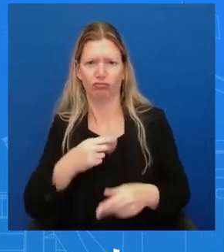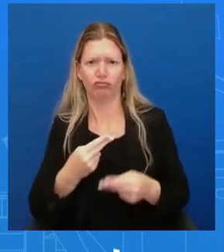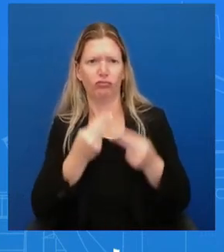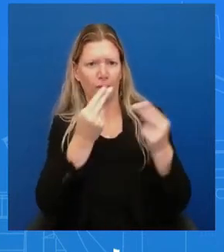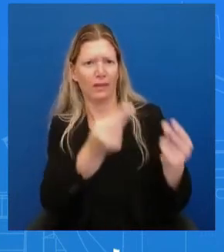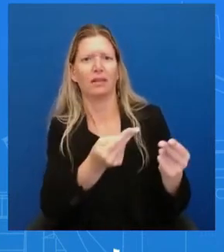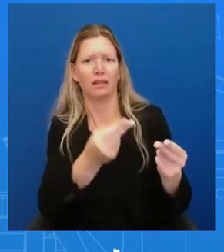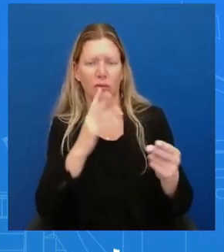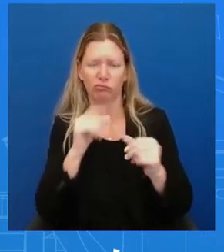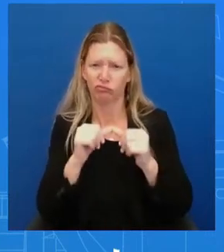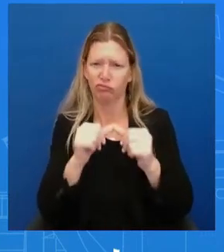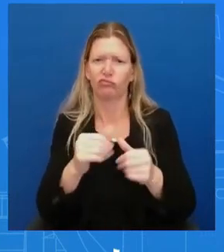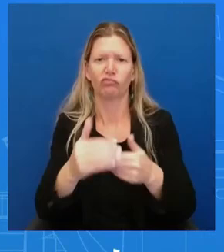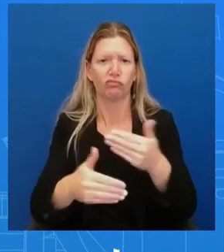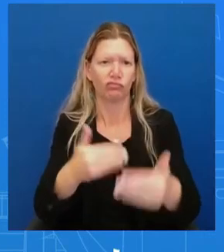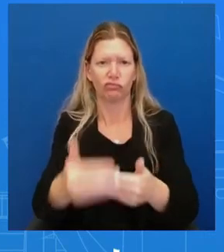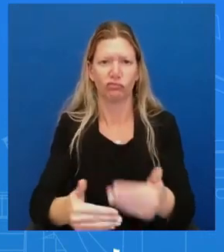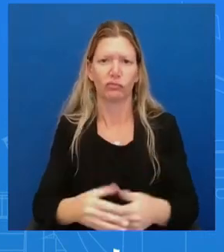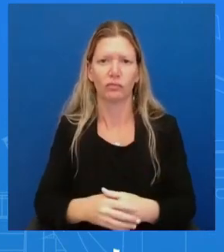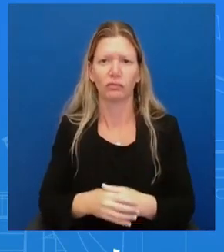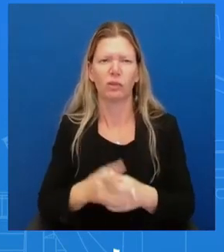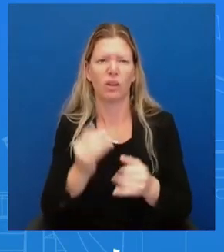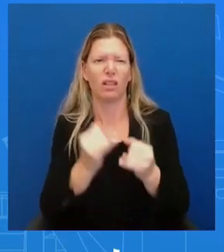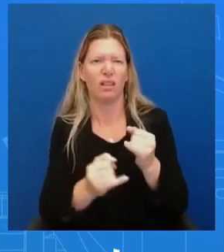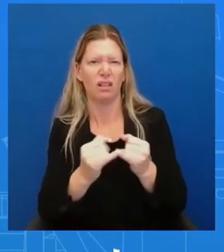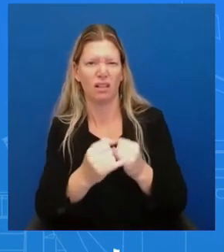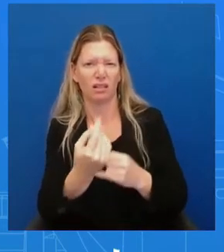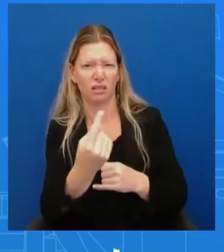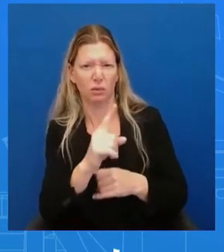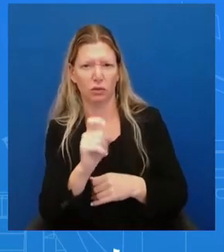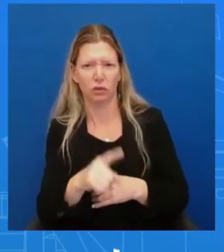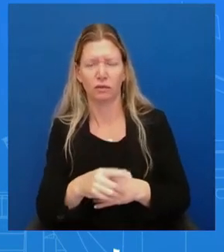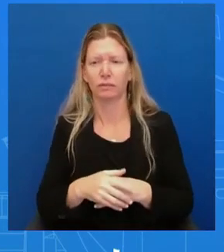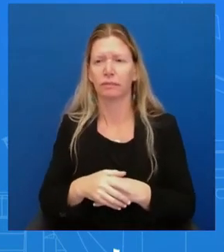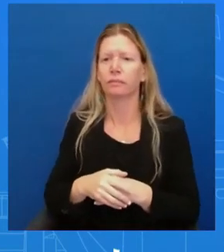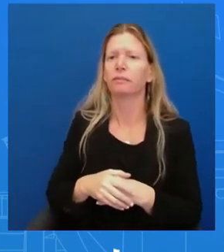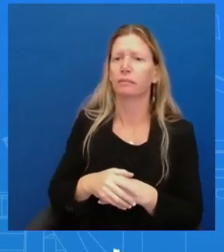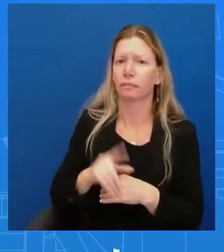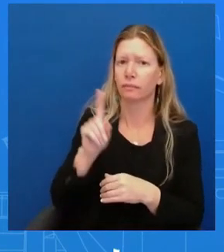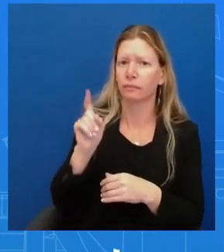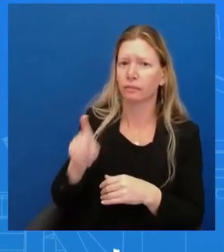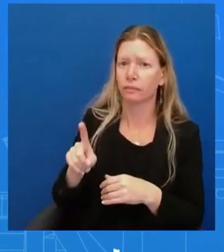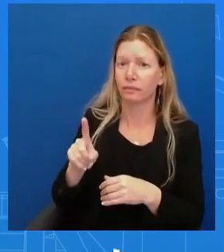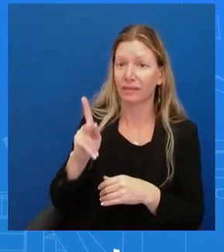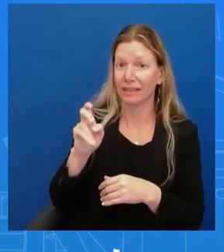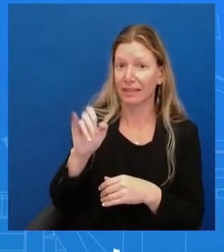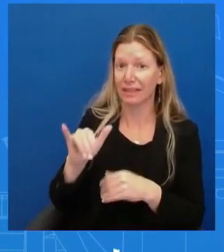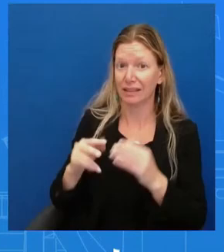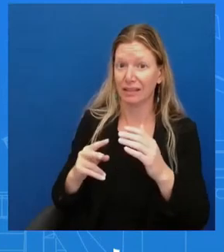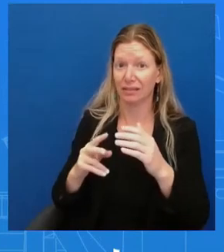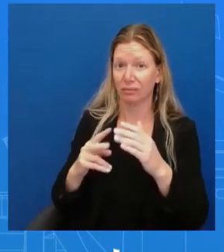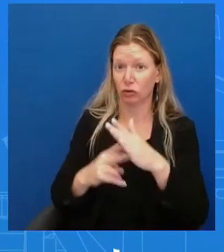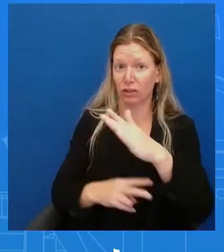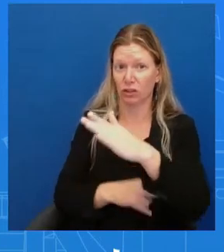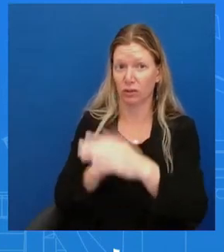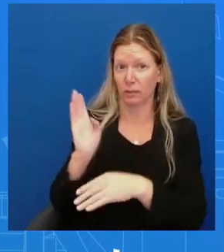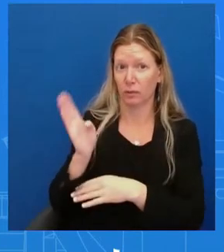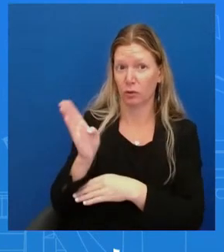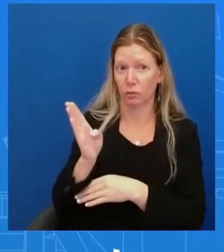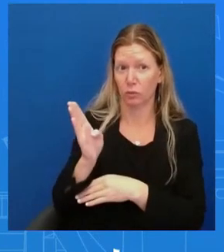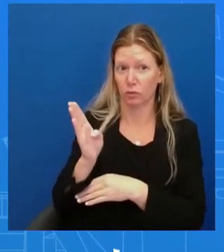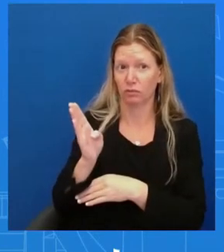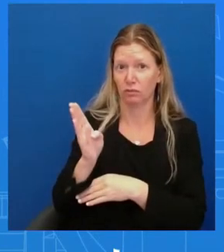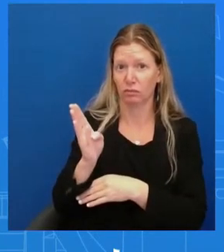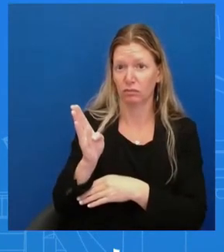Bridge in Baltimore, the Key Bridge collapse, and the impact that it's had on the Baltimore port, does President Biden want Americans to be prepared for any supply chain